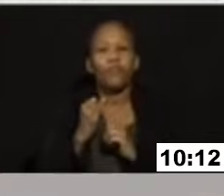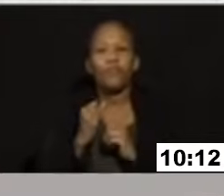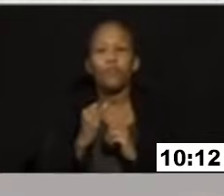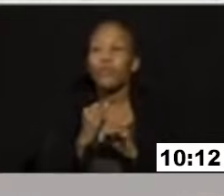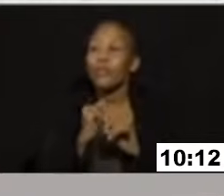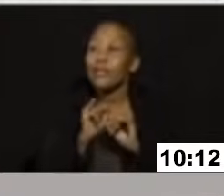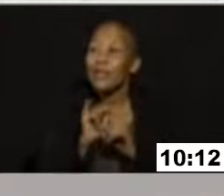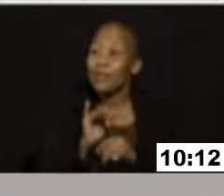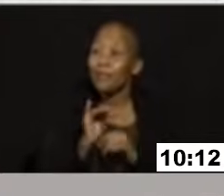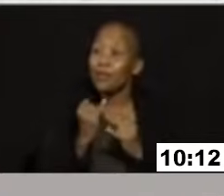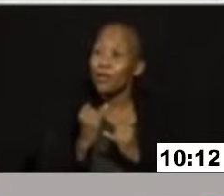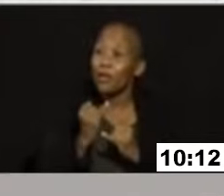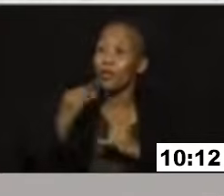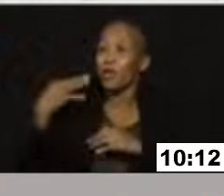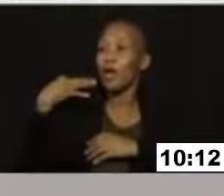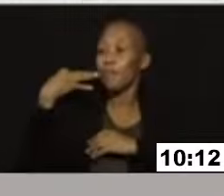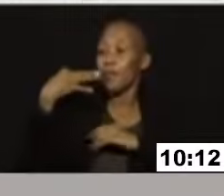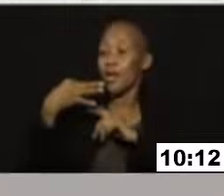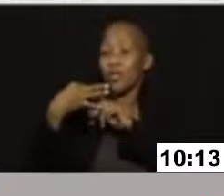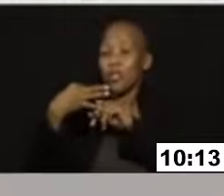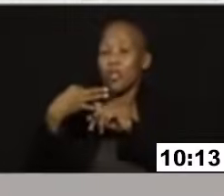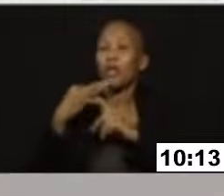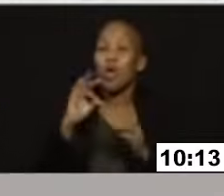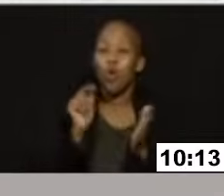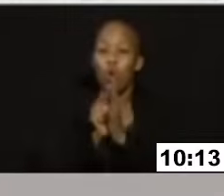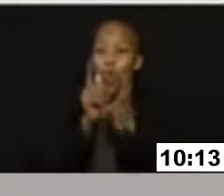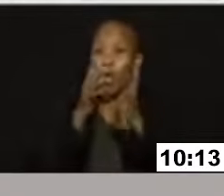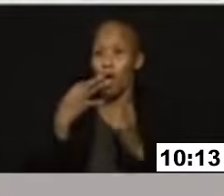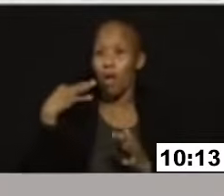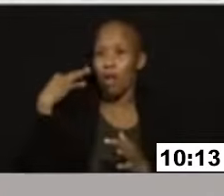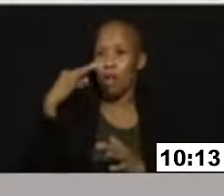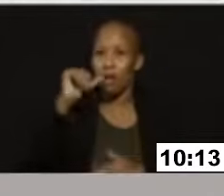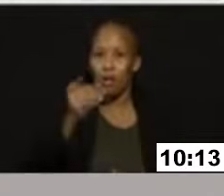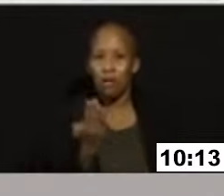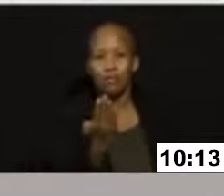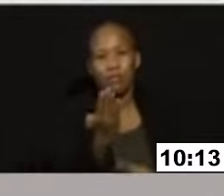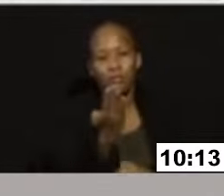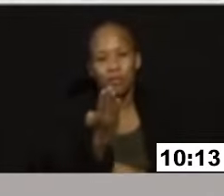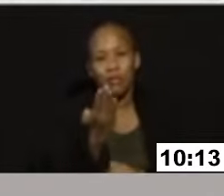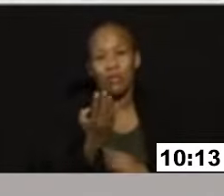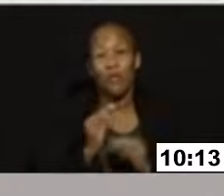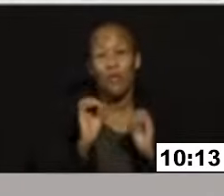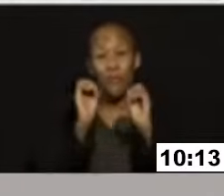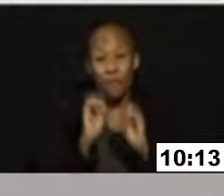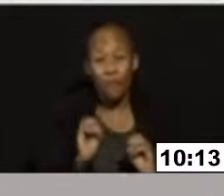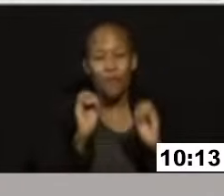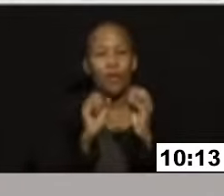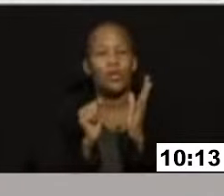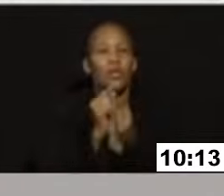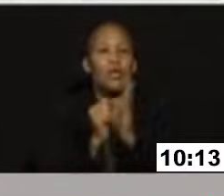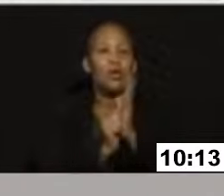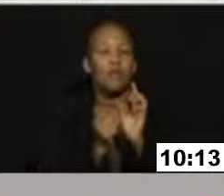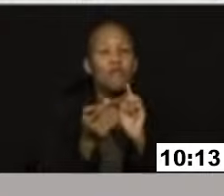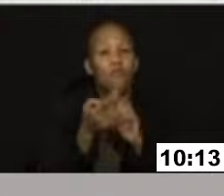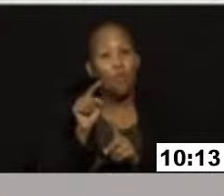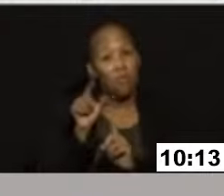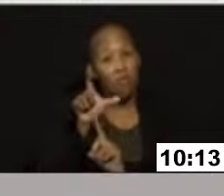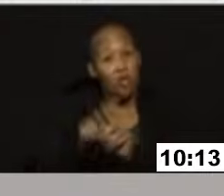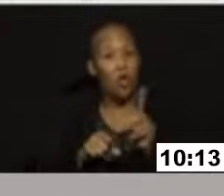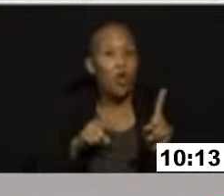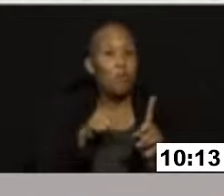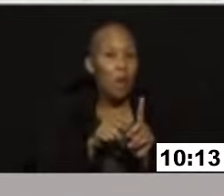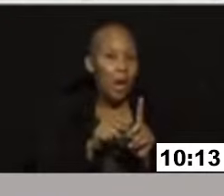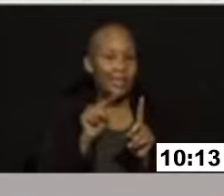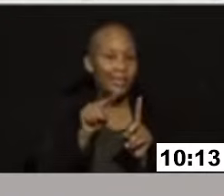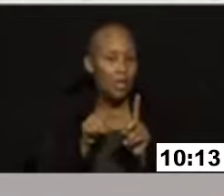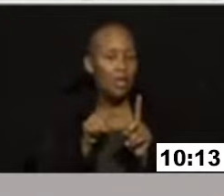the application here is brought by the attorney. There is no statement from any implicated person, and that's